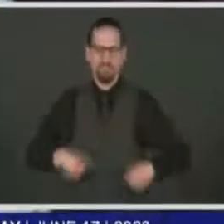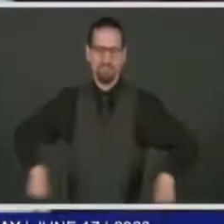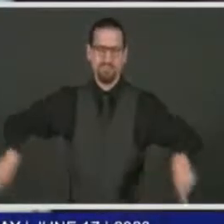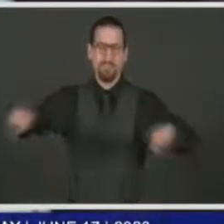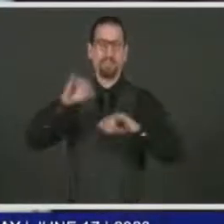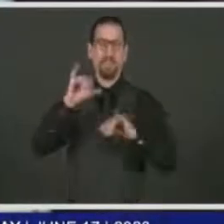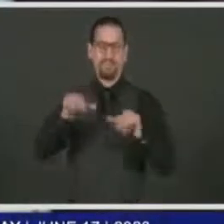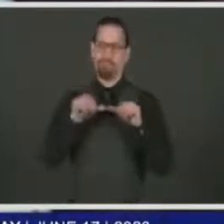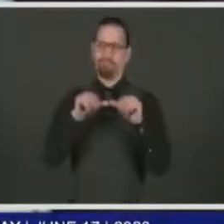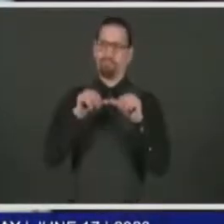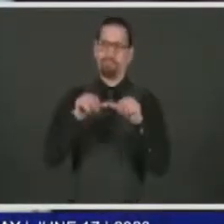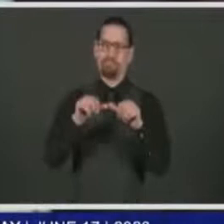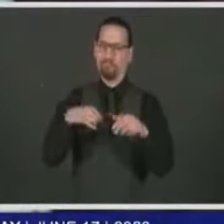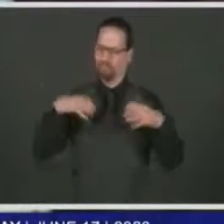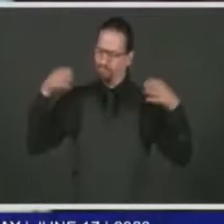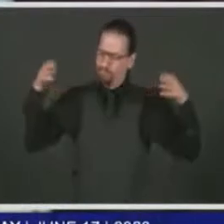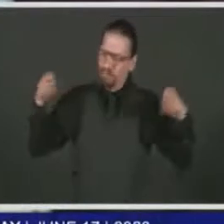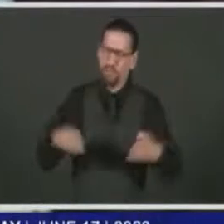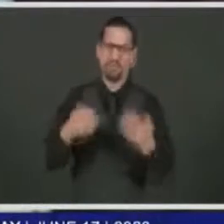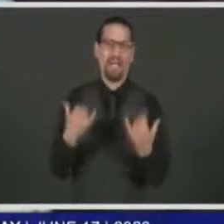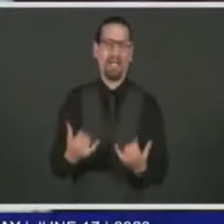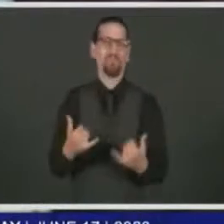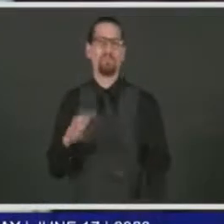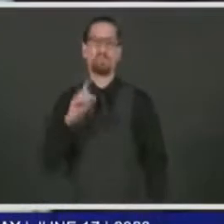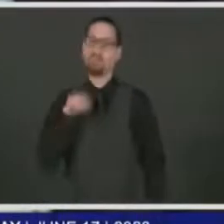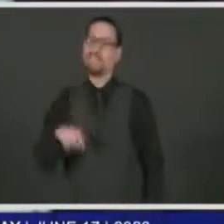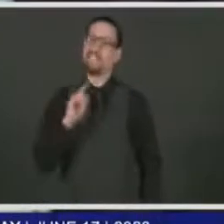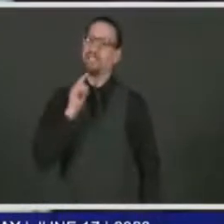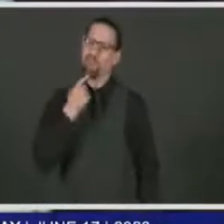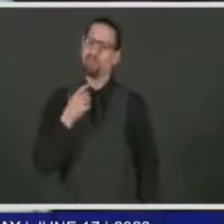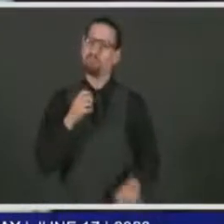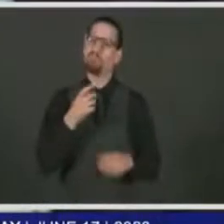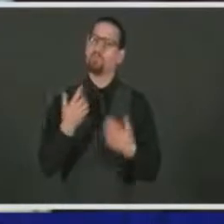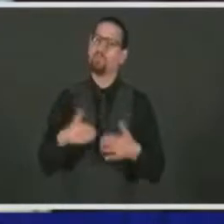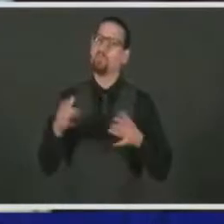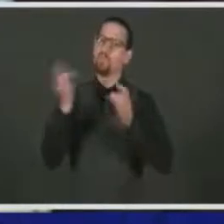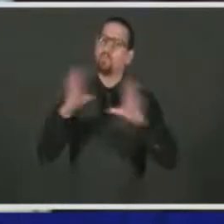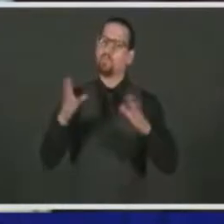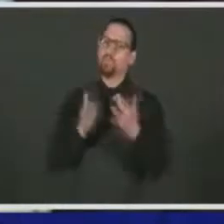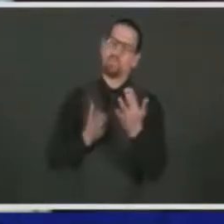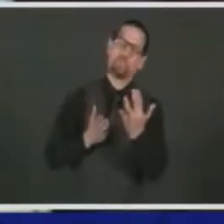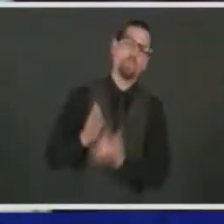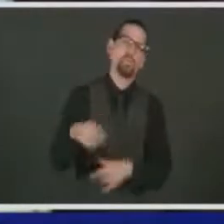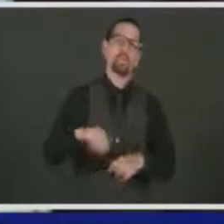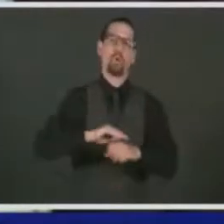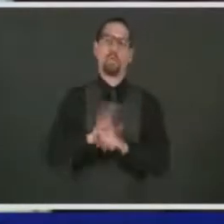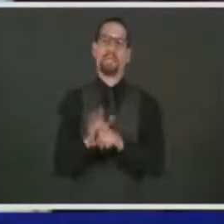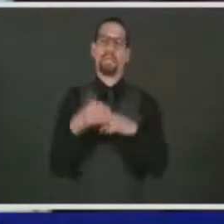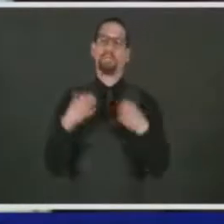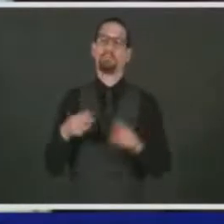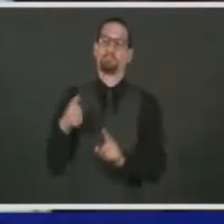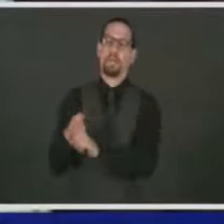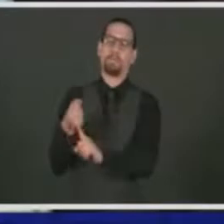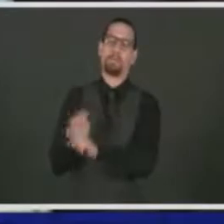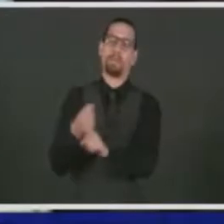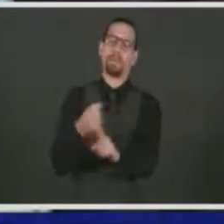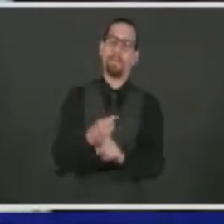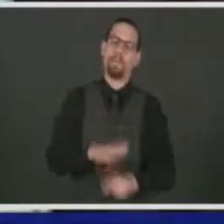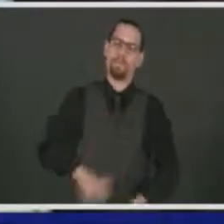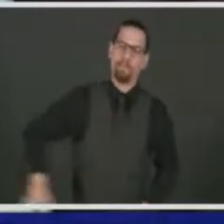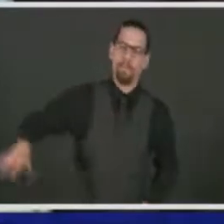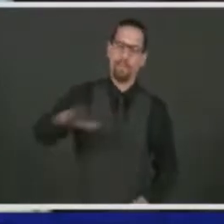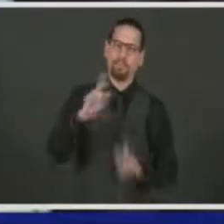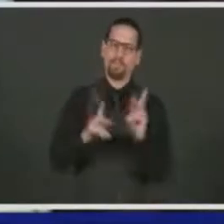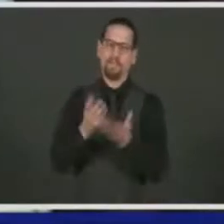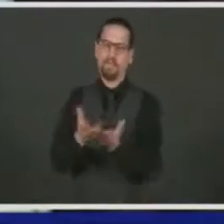critical through this COVID-19 response. This approach of addressing immediate needs while also